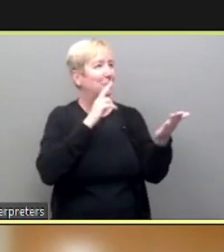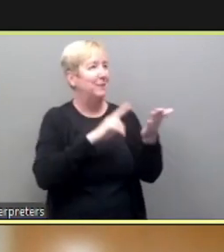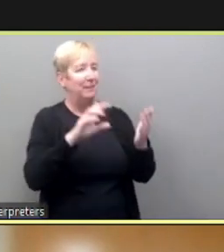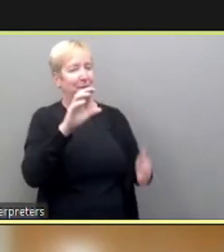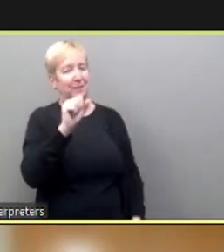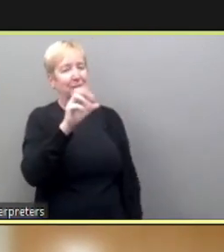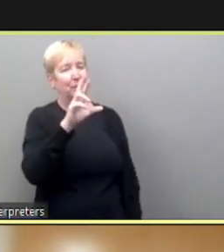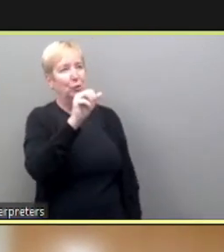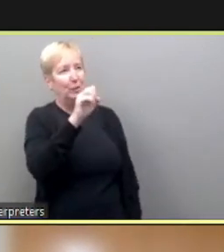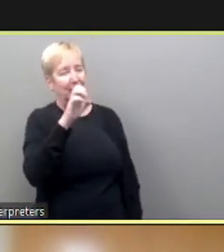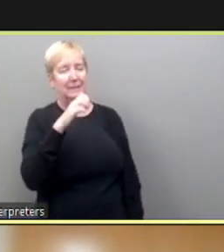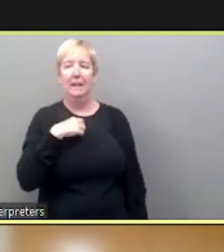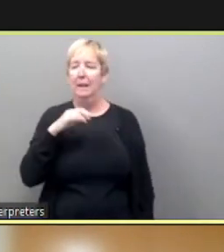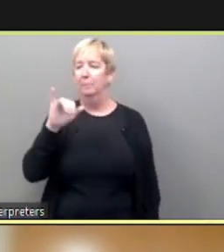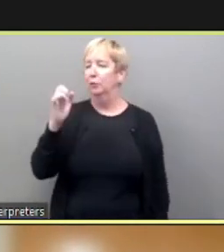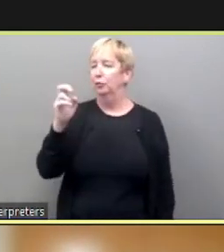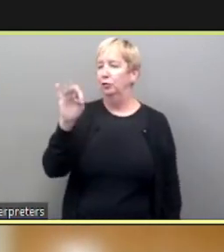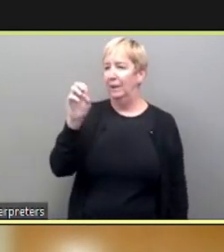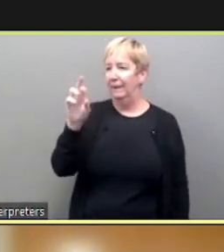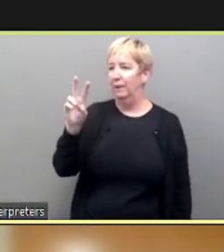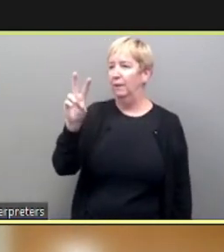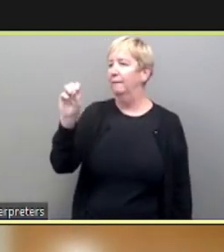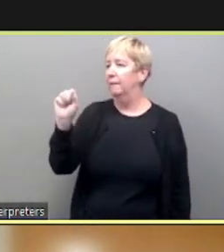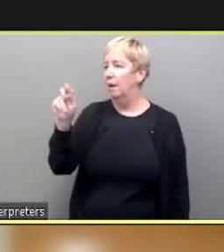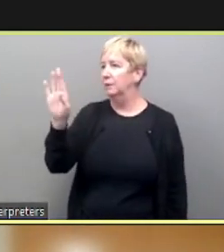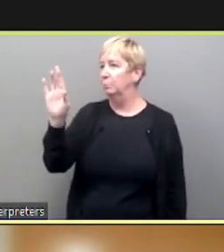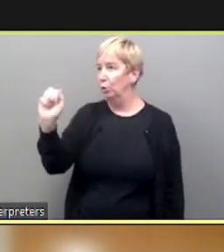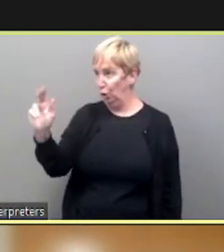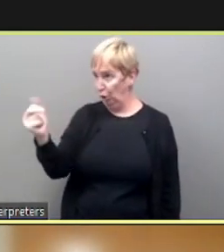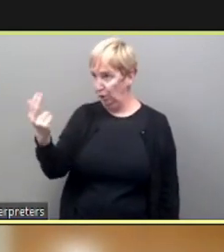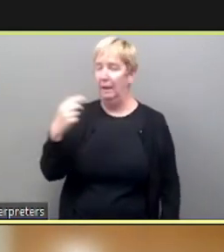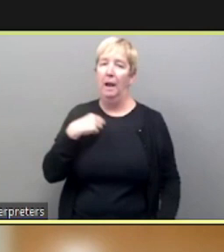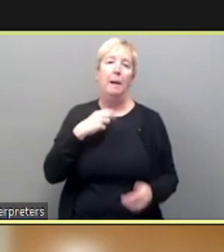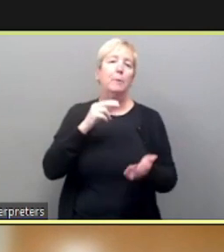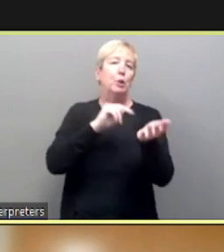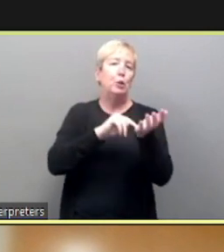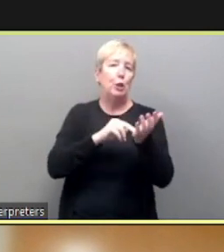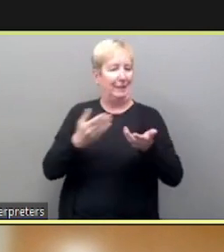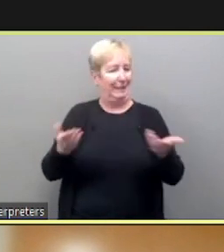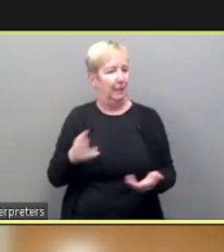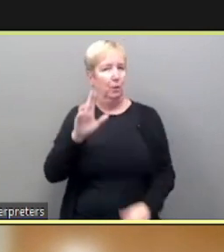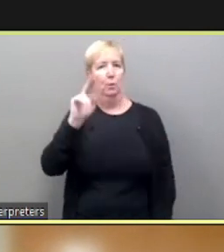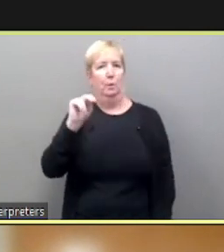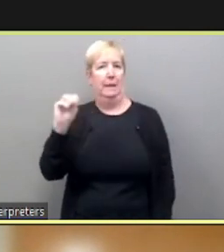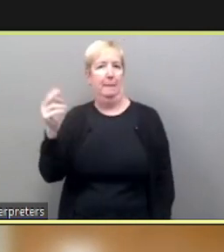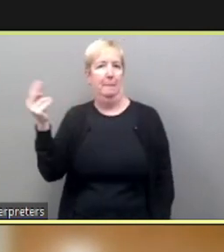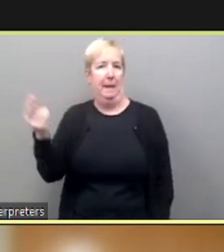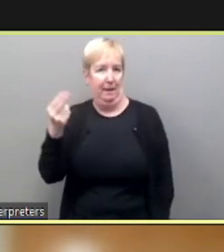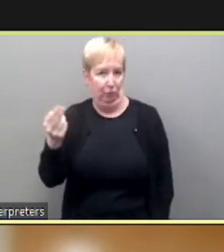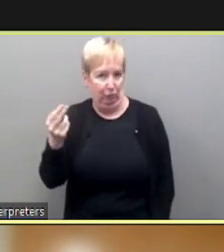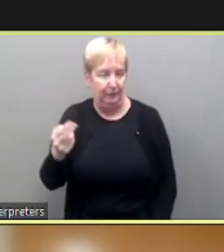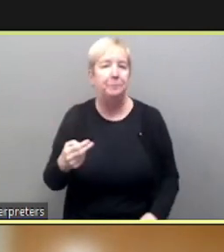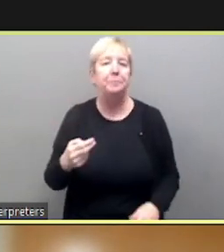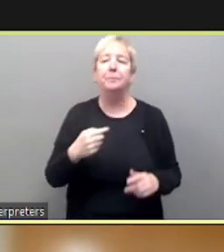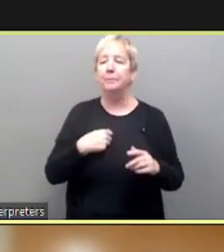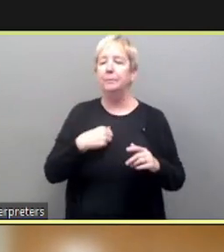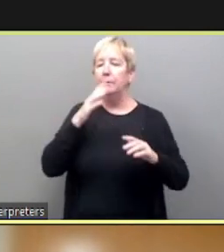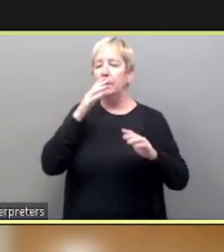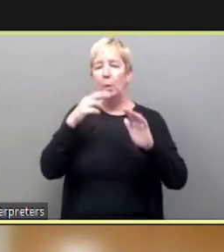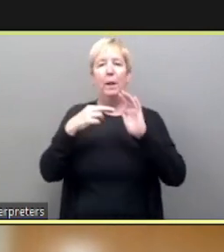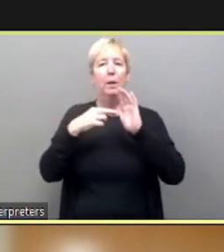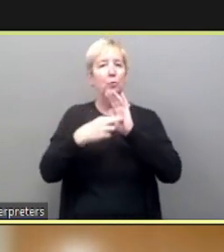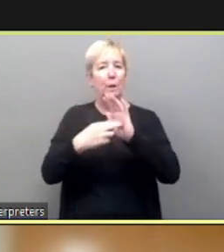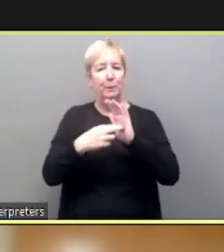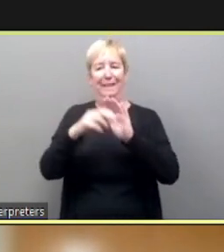name is Jennifer Vosberg. I'm a nurse at University of New Mexico Hospital, and I'm going to be representing the State Call and Transfer